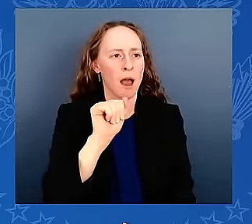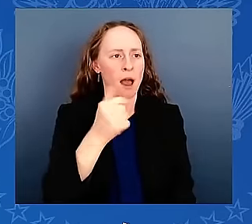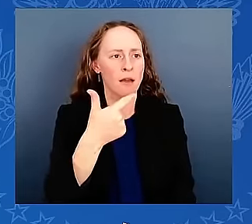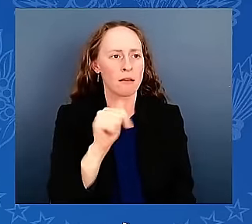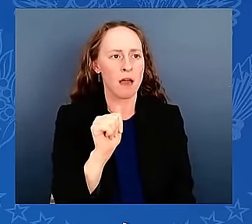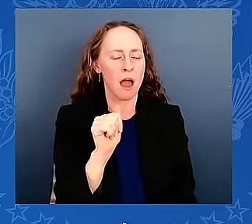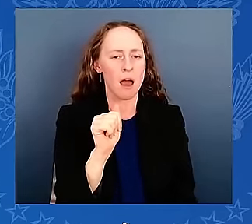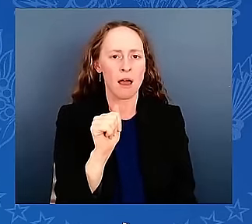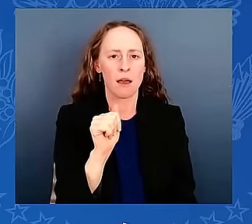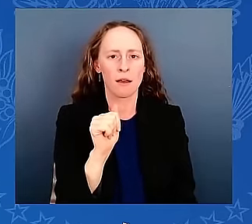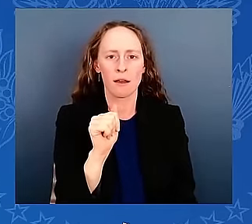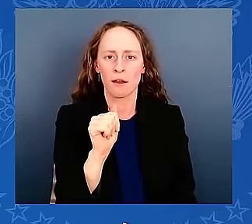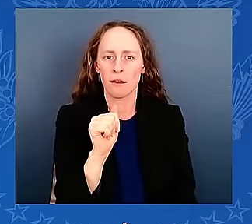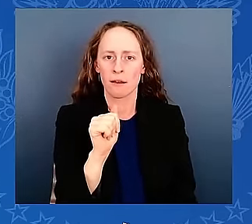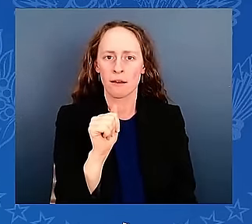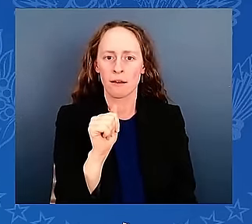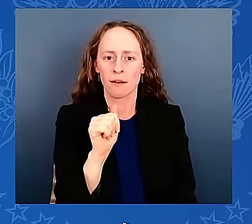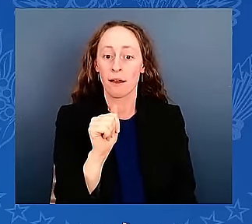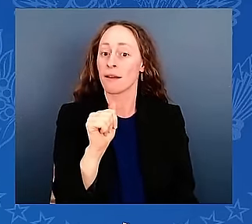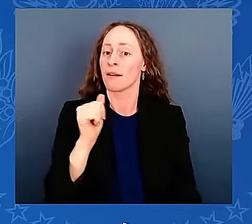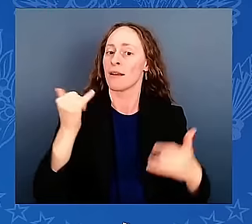man lost his life,